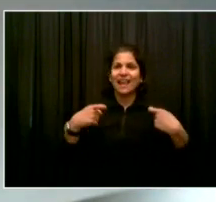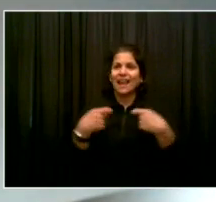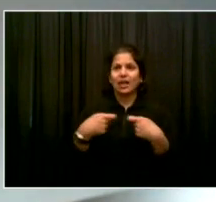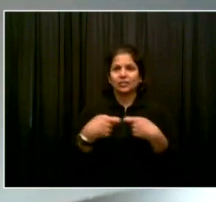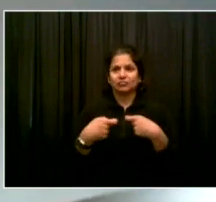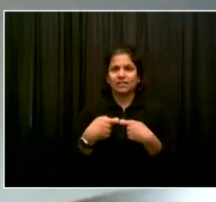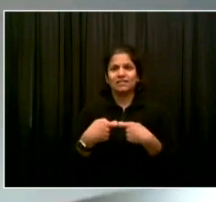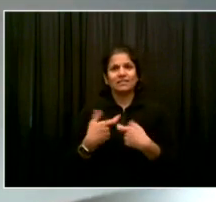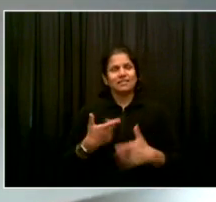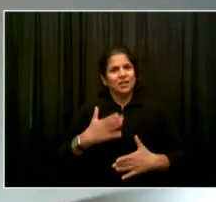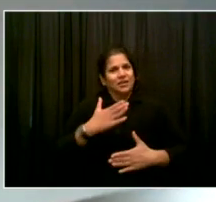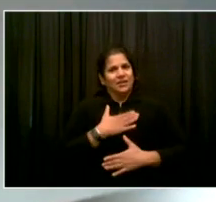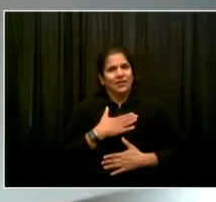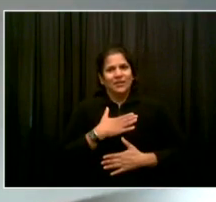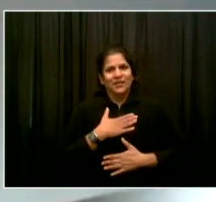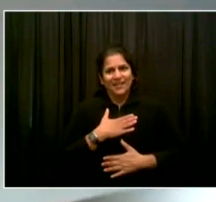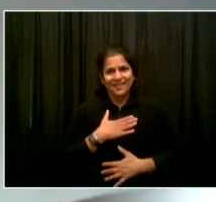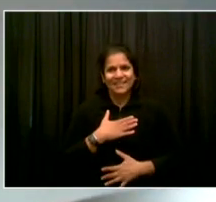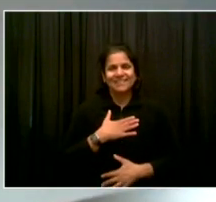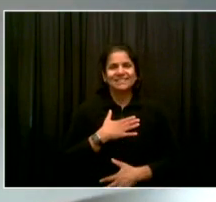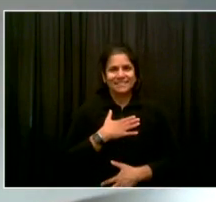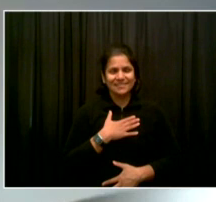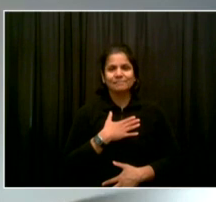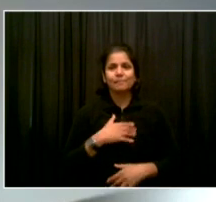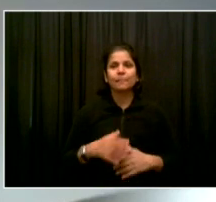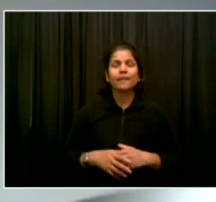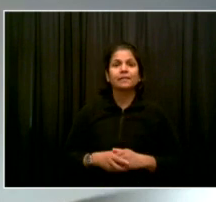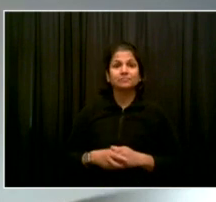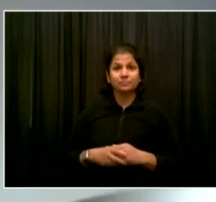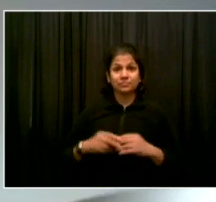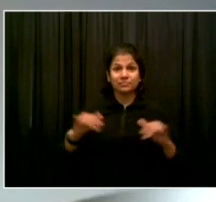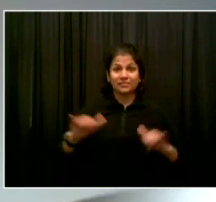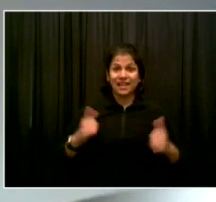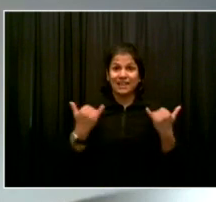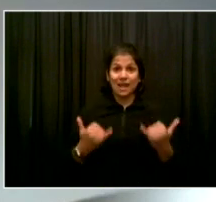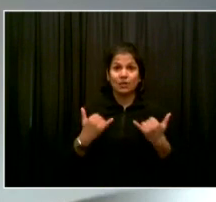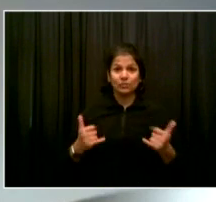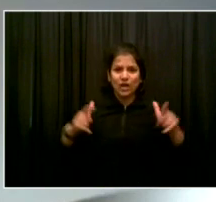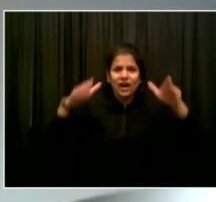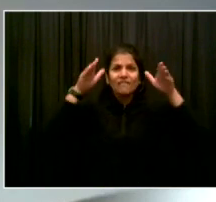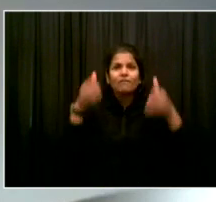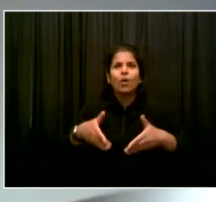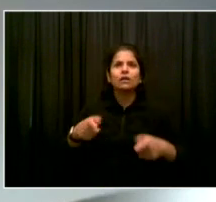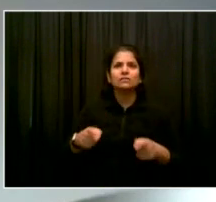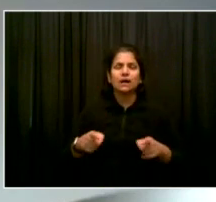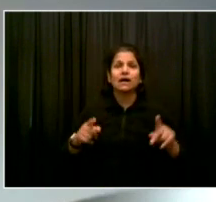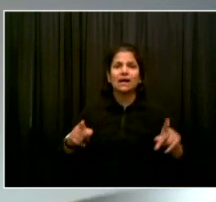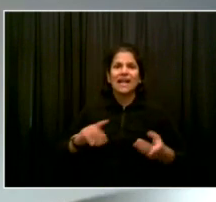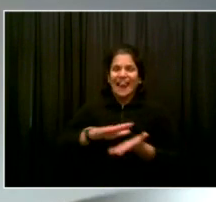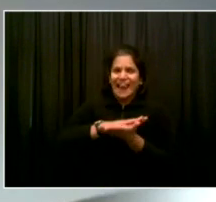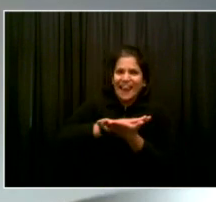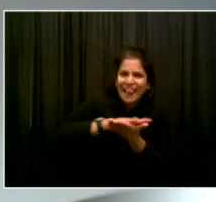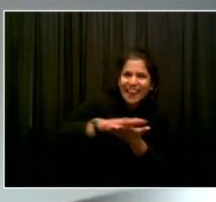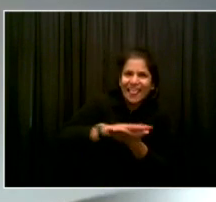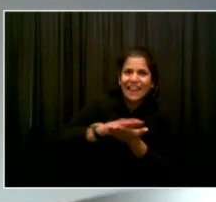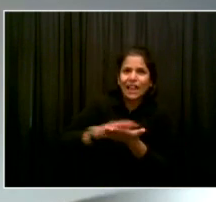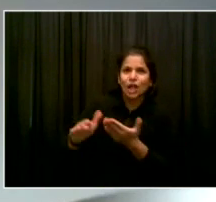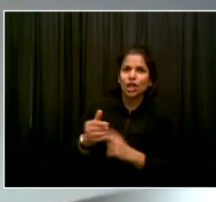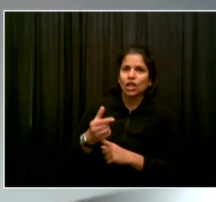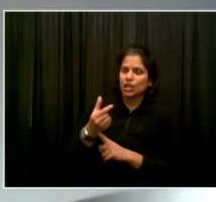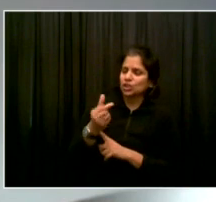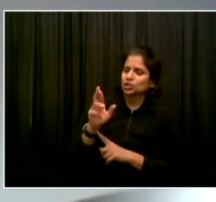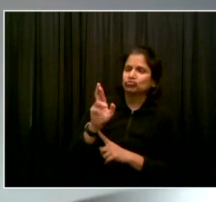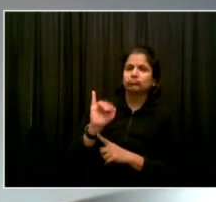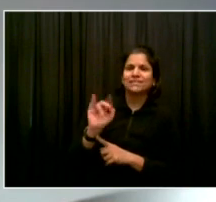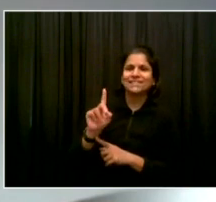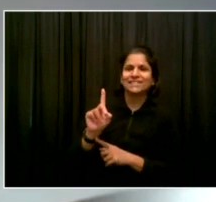clean grid. Right now, we know only 28% of all our power in New York is from renewables. Most of that is from hydropower in upstate New York.